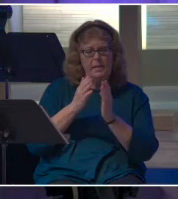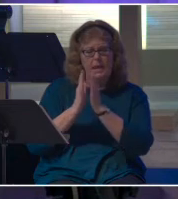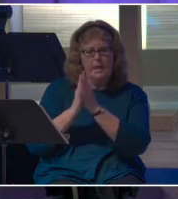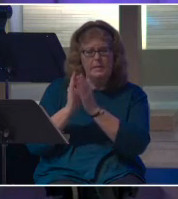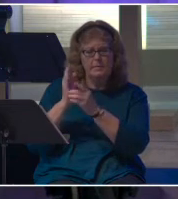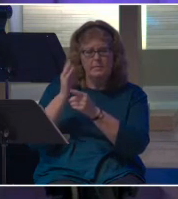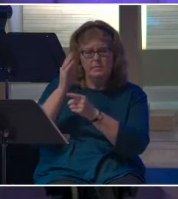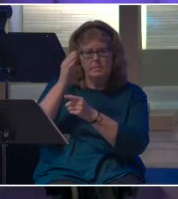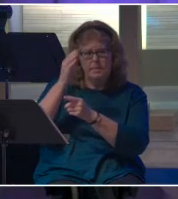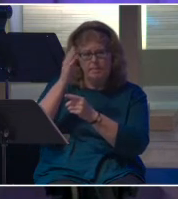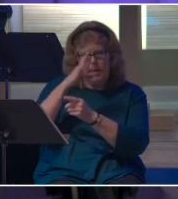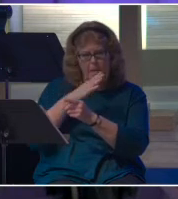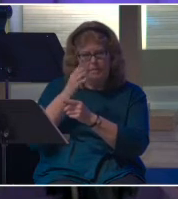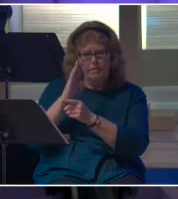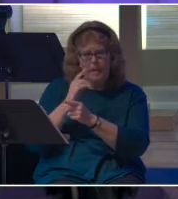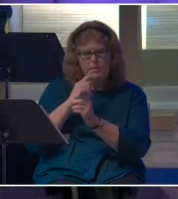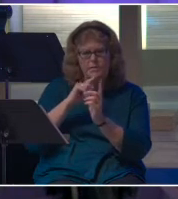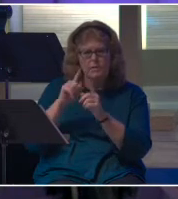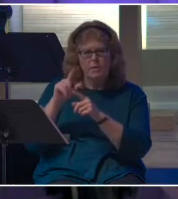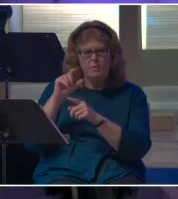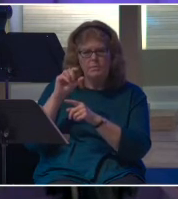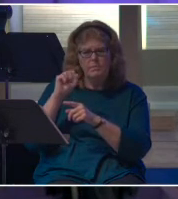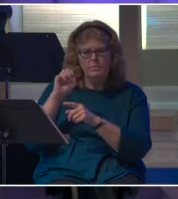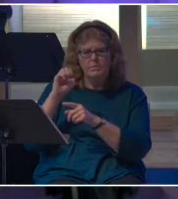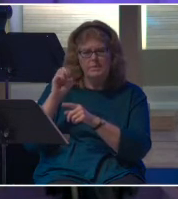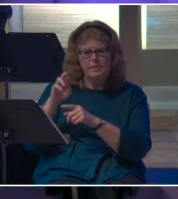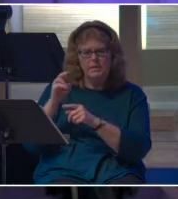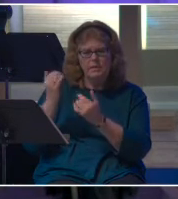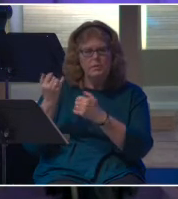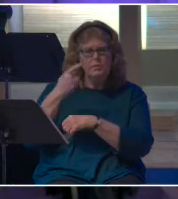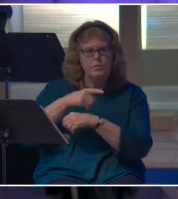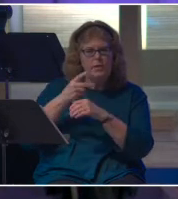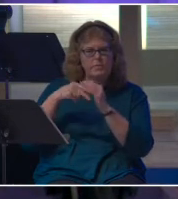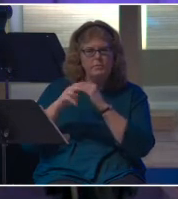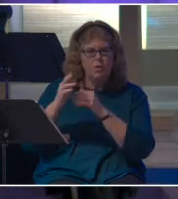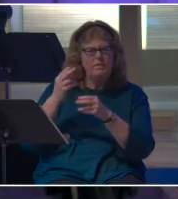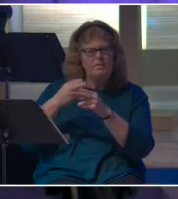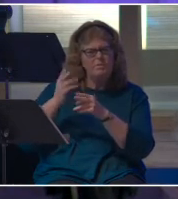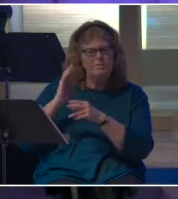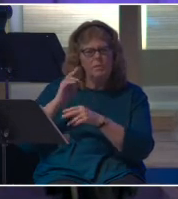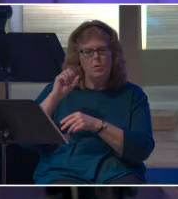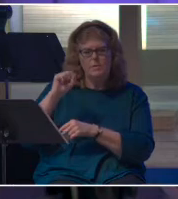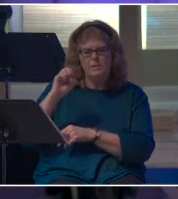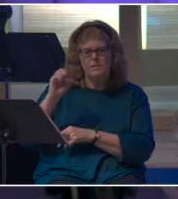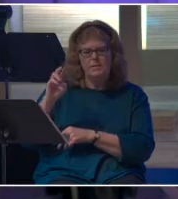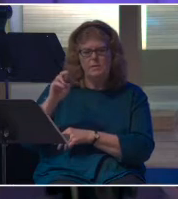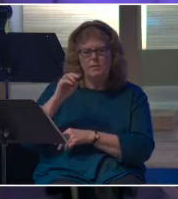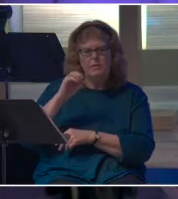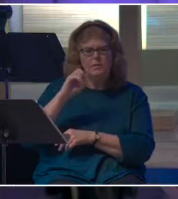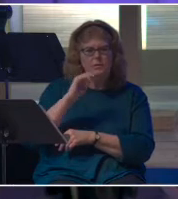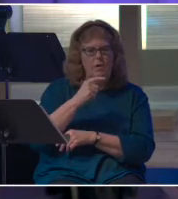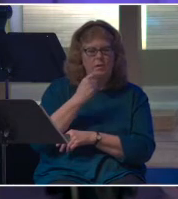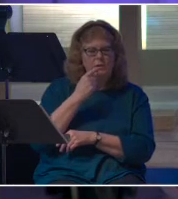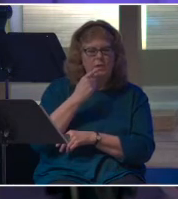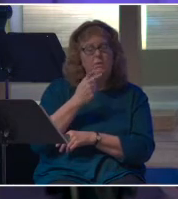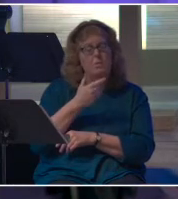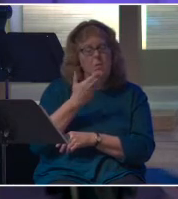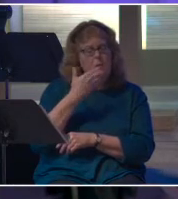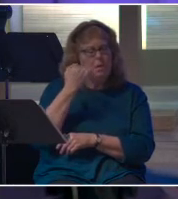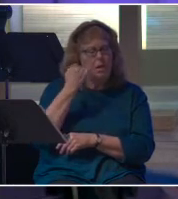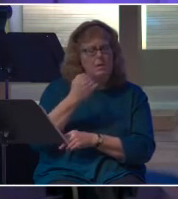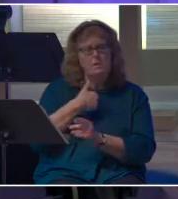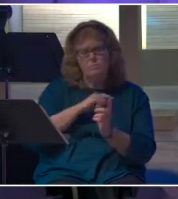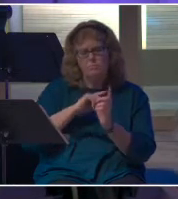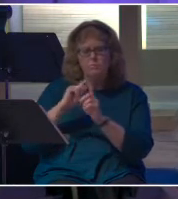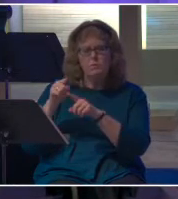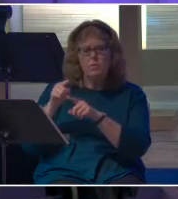said, 'Come, let us go to the seer, for today's prophet was formerly called a seer.' And Saul said to his servant, 'Well said, come, let us go.' So they went to